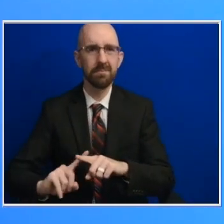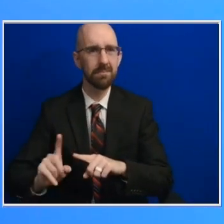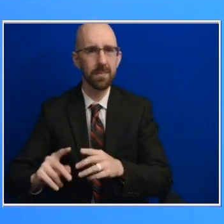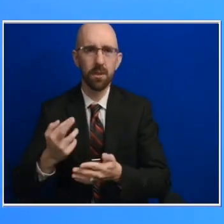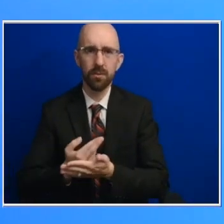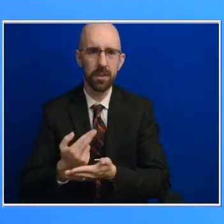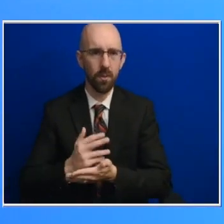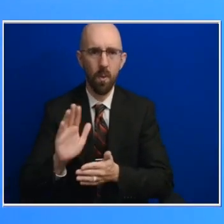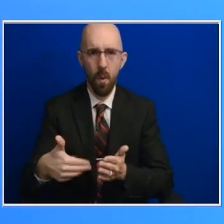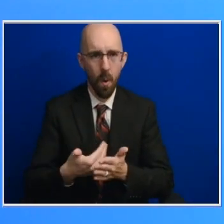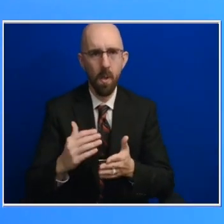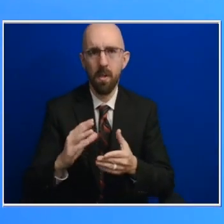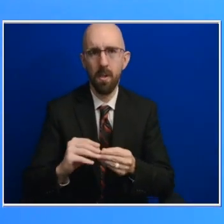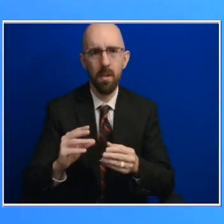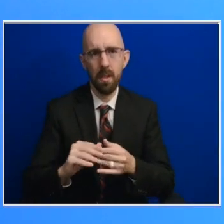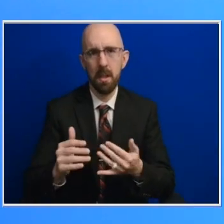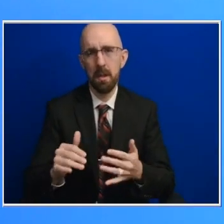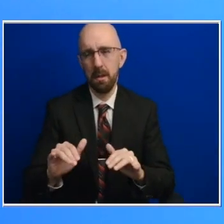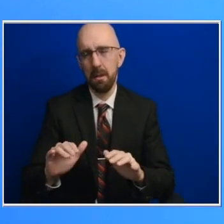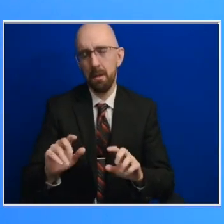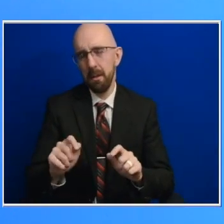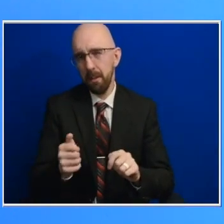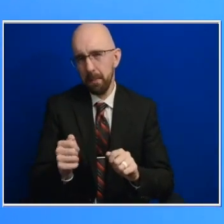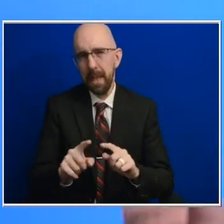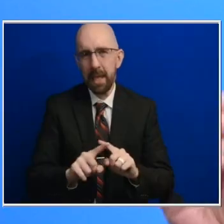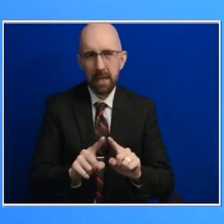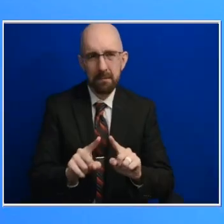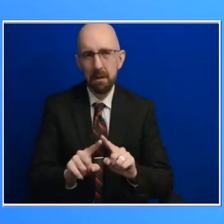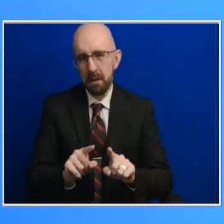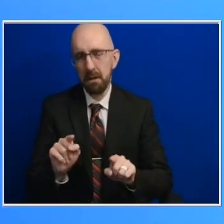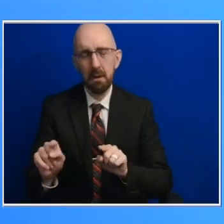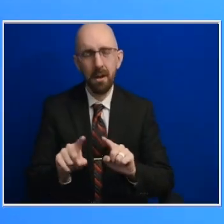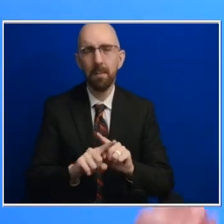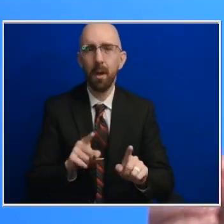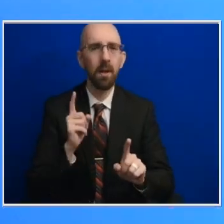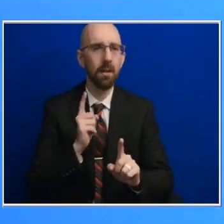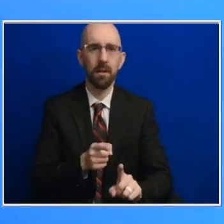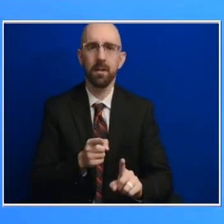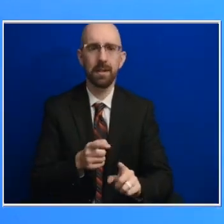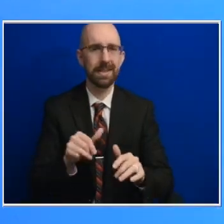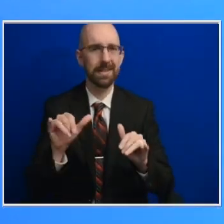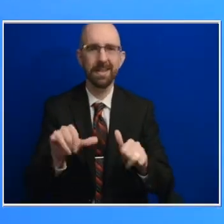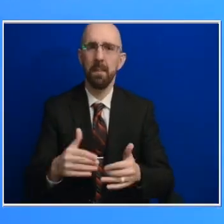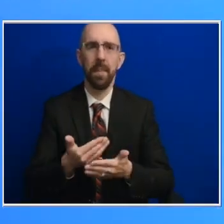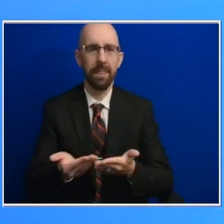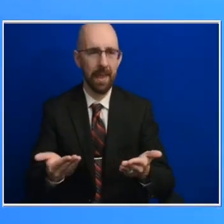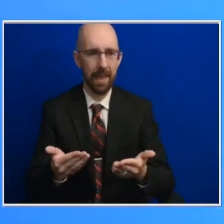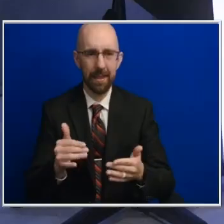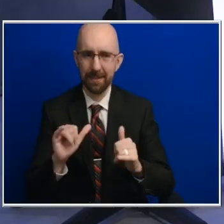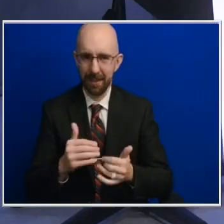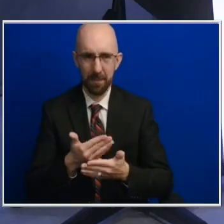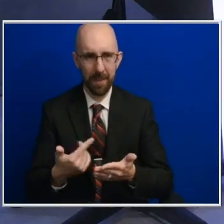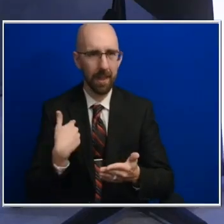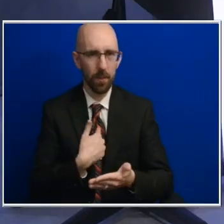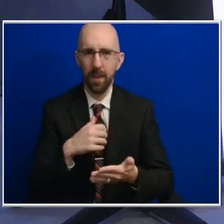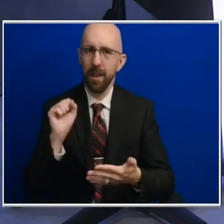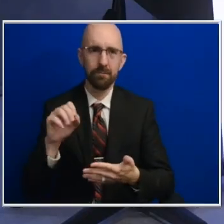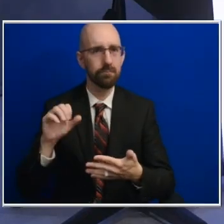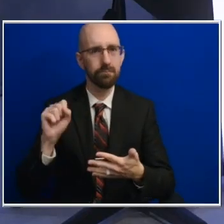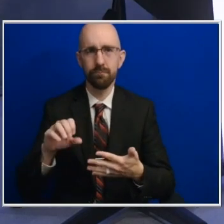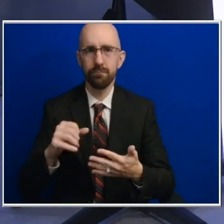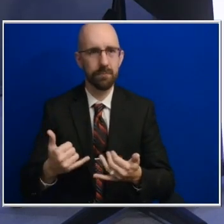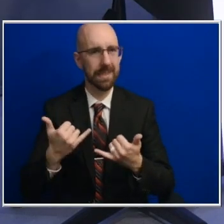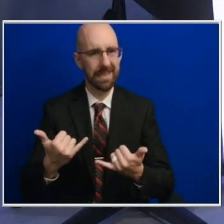say slightly different things that will all boil down to the same things, and those are the same things that we've really been discussing. Well, but